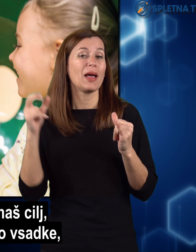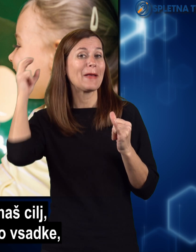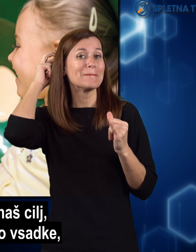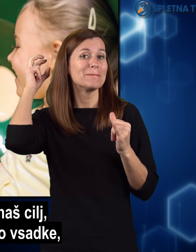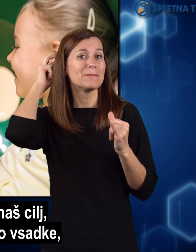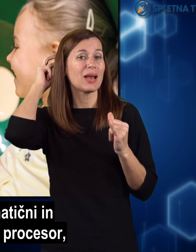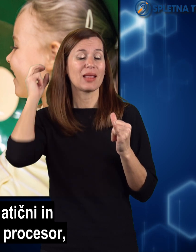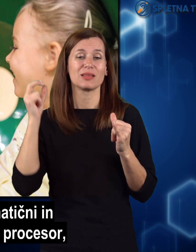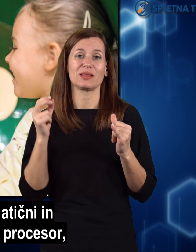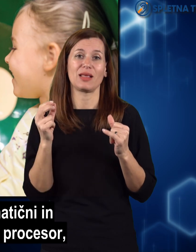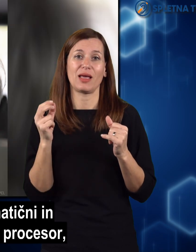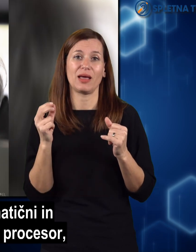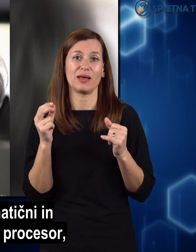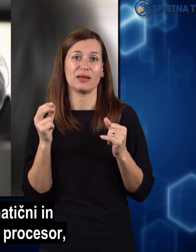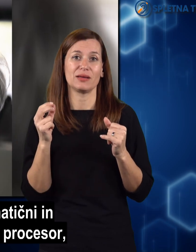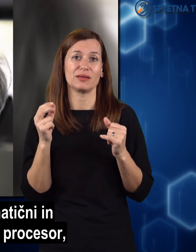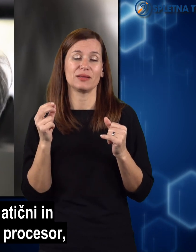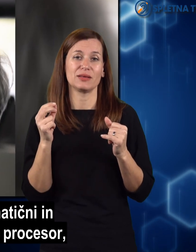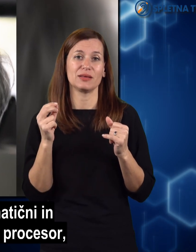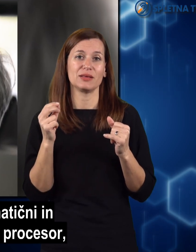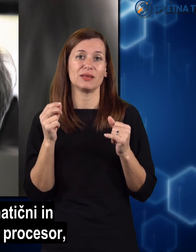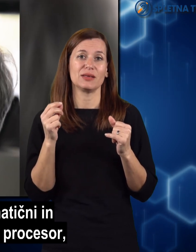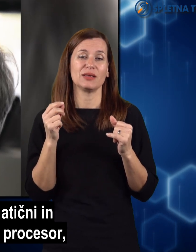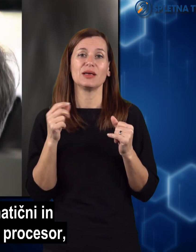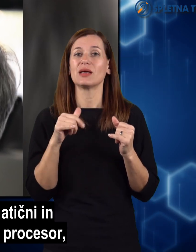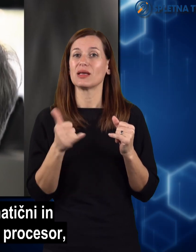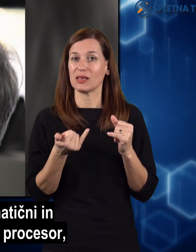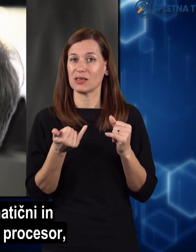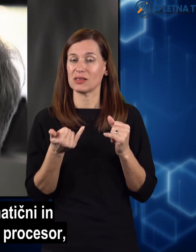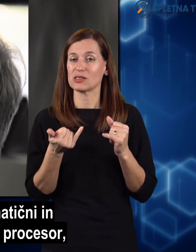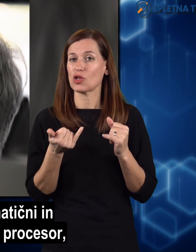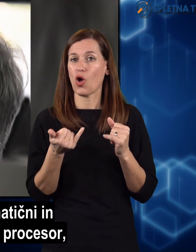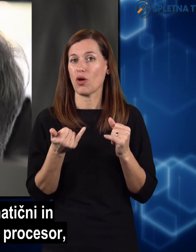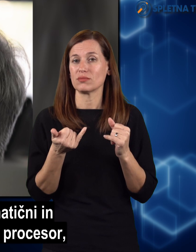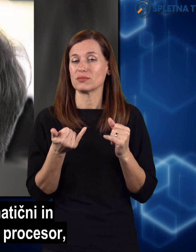design implantation or to design implants that are